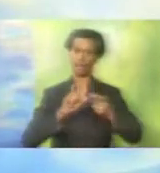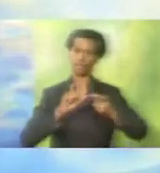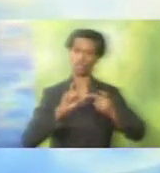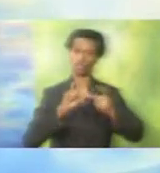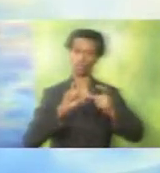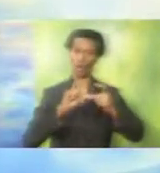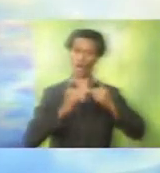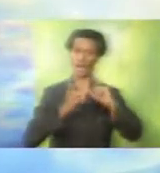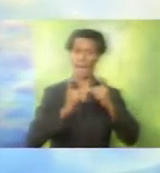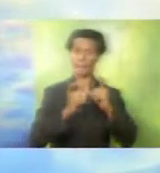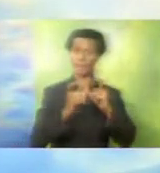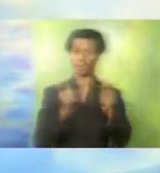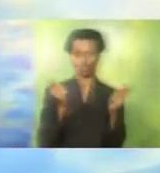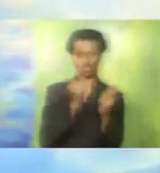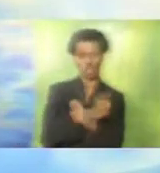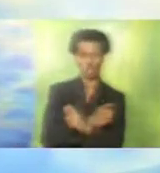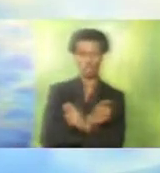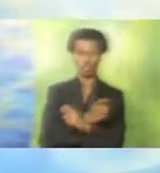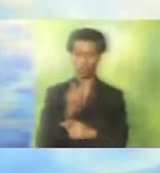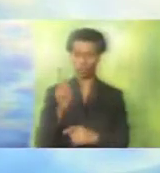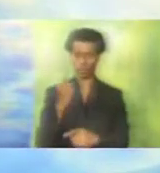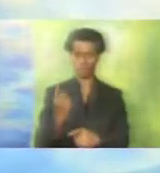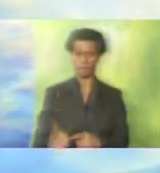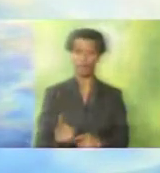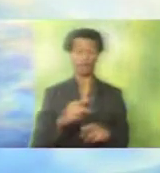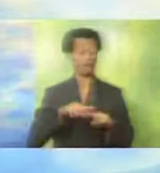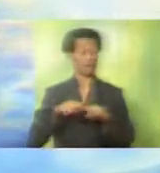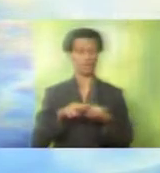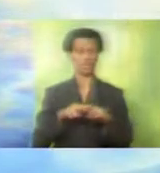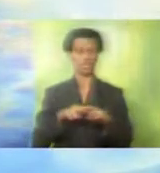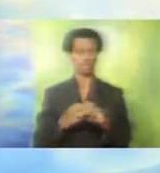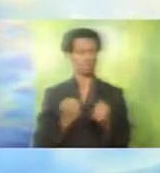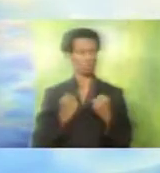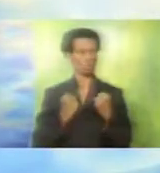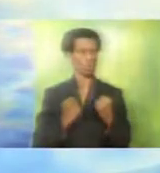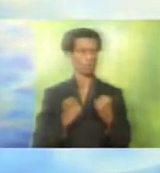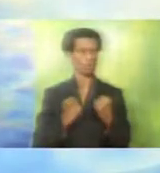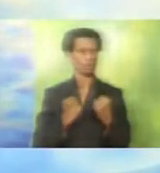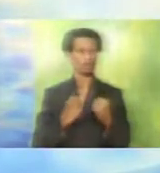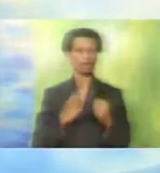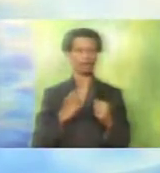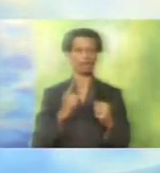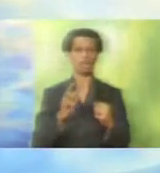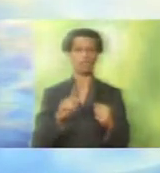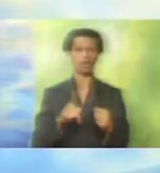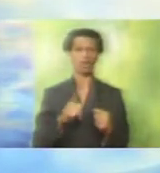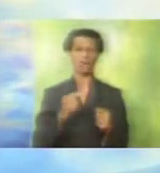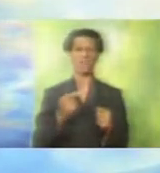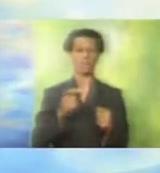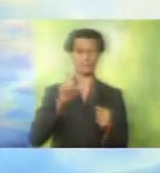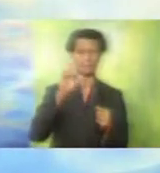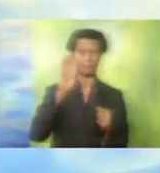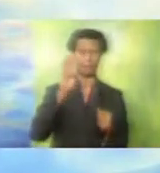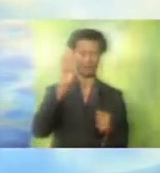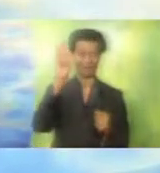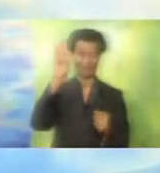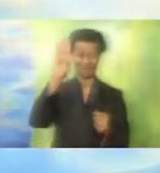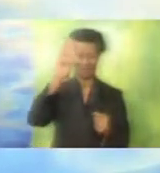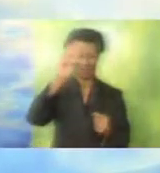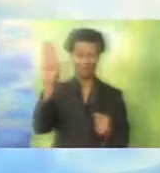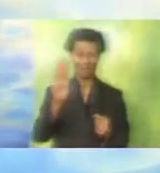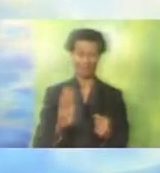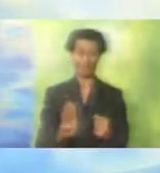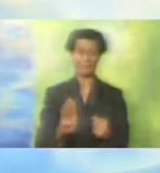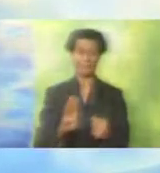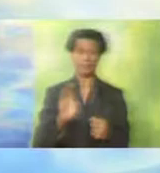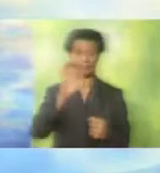world to experience the effects of climate change itself, Fiji has voiced its opinions at the ongoing COP17 climate change meet currently underway